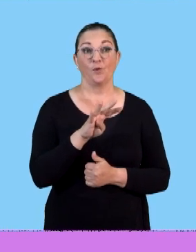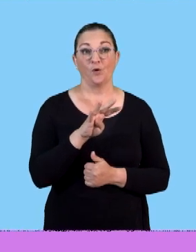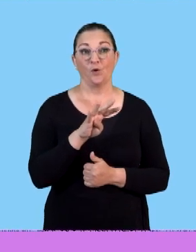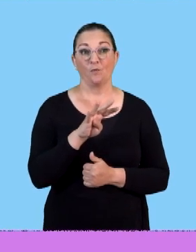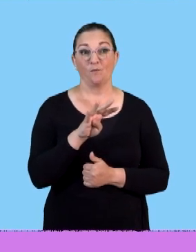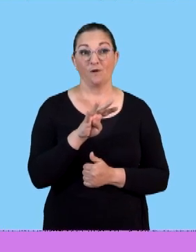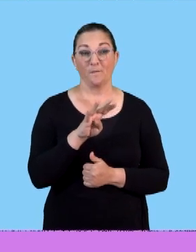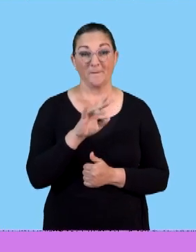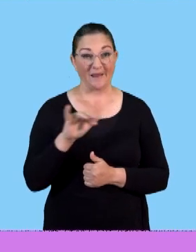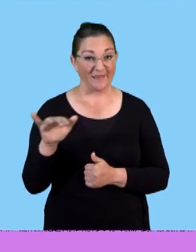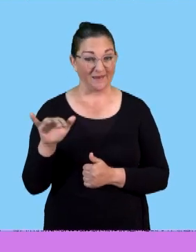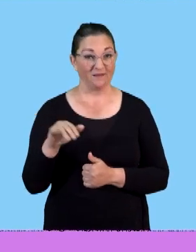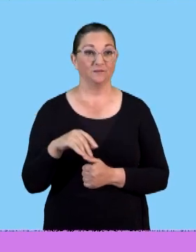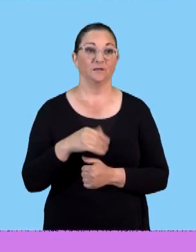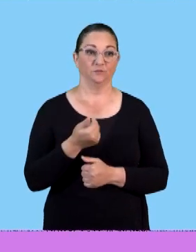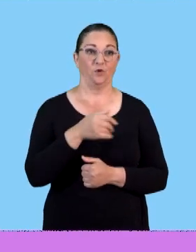4,309,200. So it's